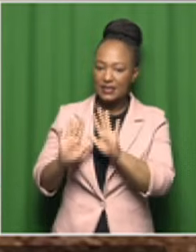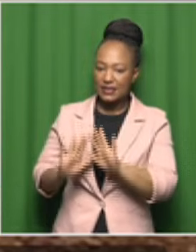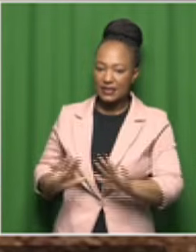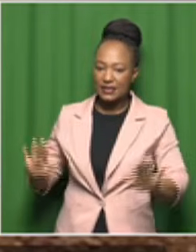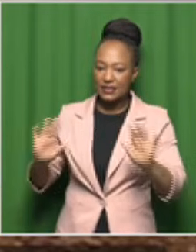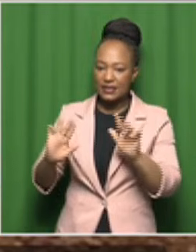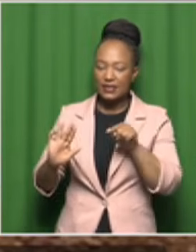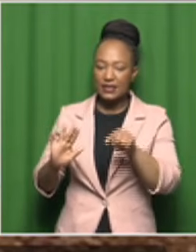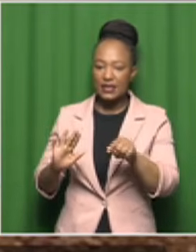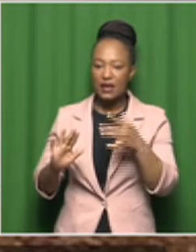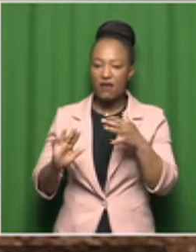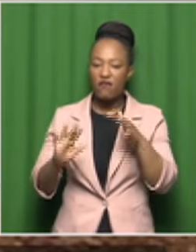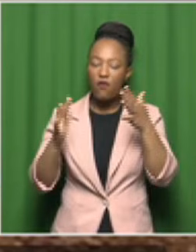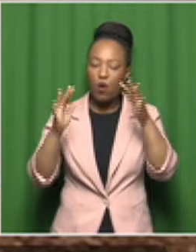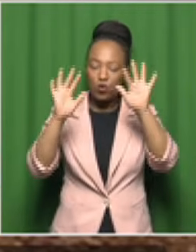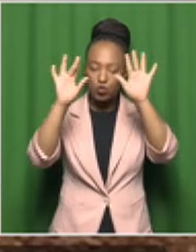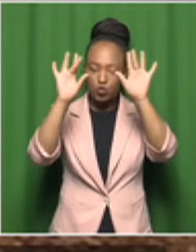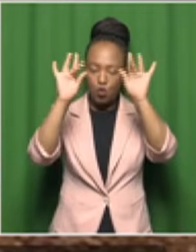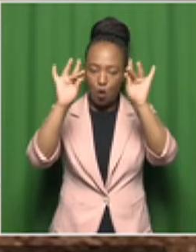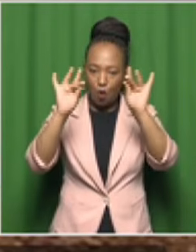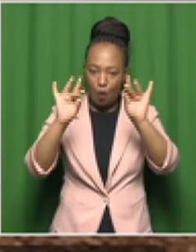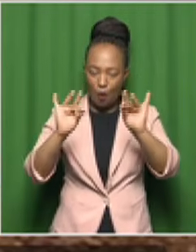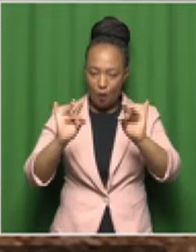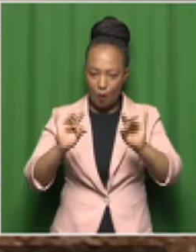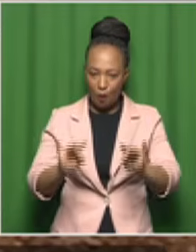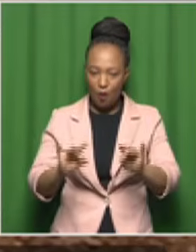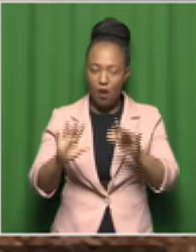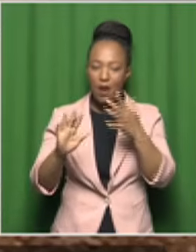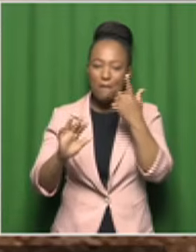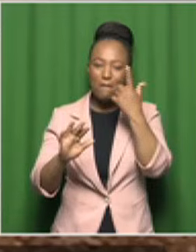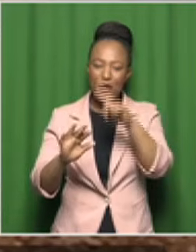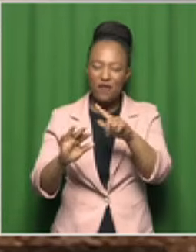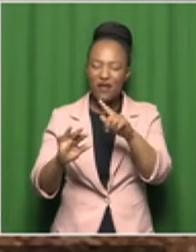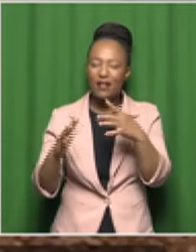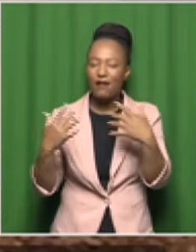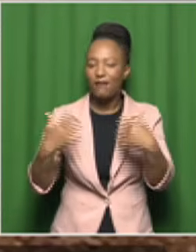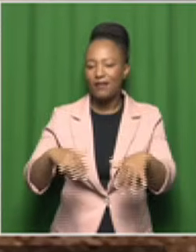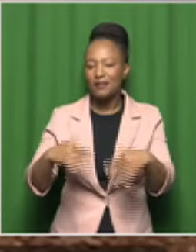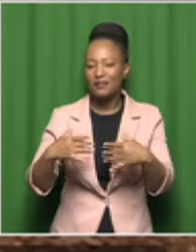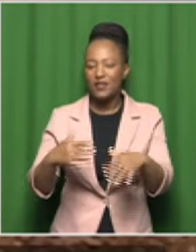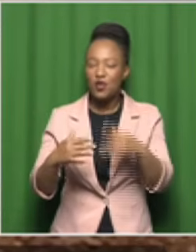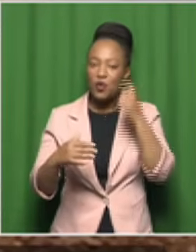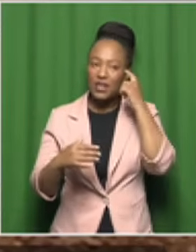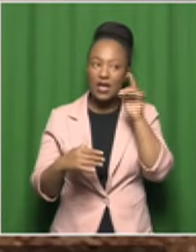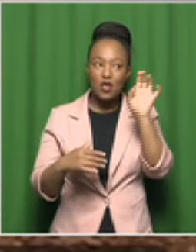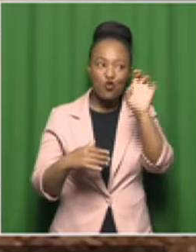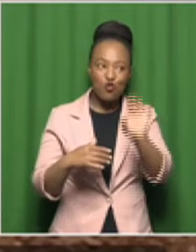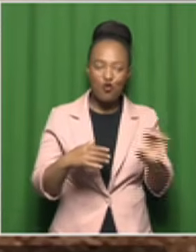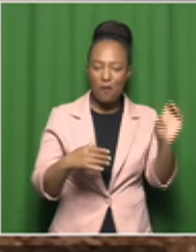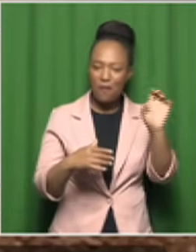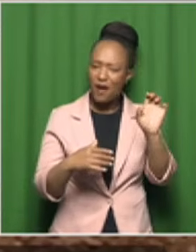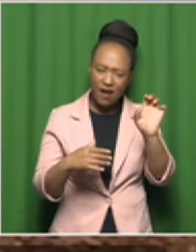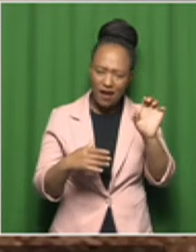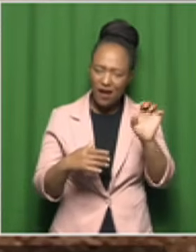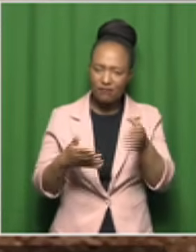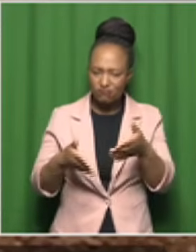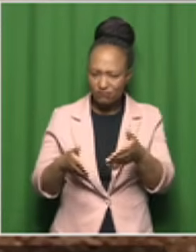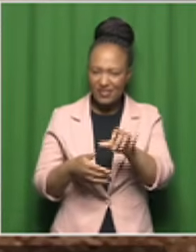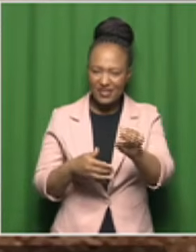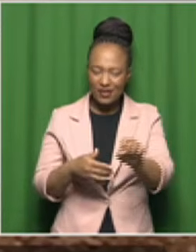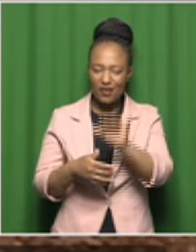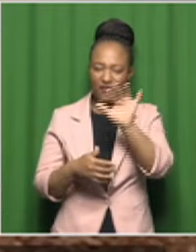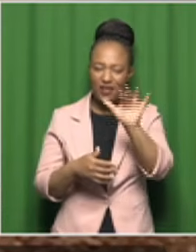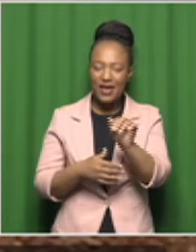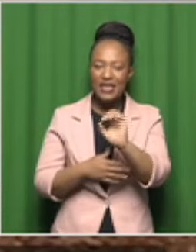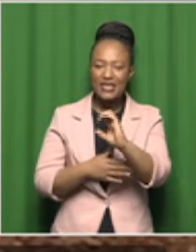of snowfall that we saw. Absolutely beautiful, isn't it? You might look at that and think it's somewhere in Europe, but it's right here in South Africa, in Eastern